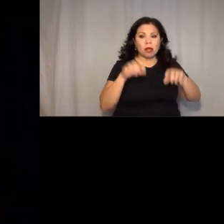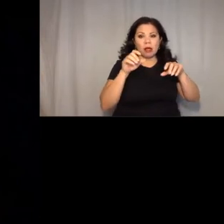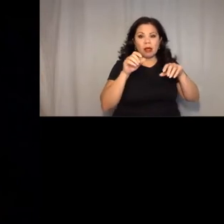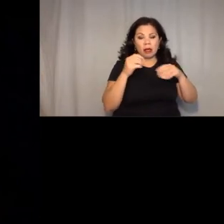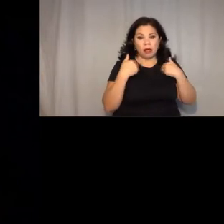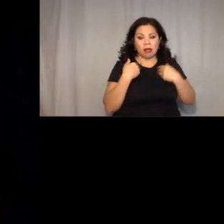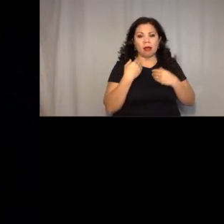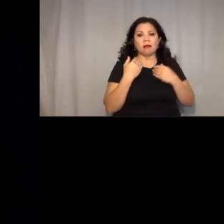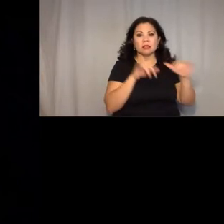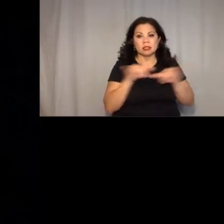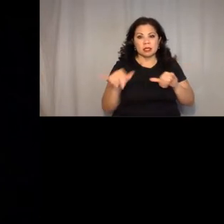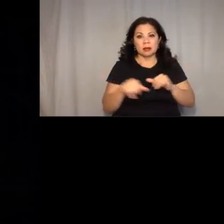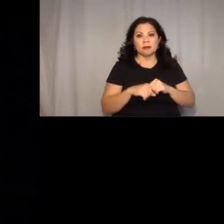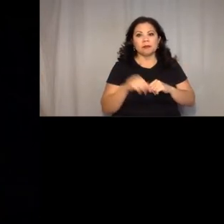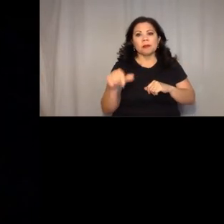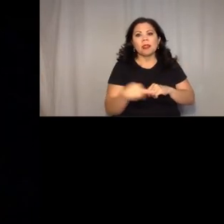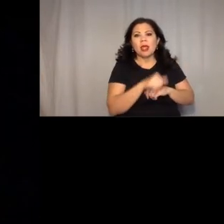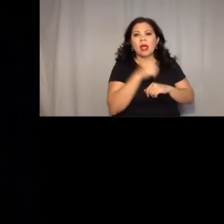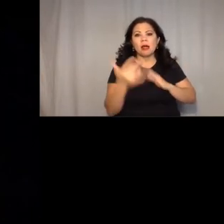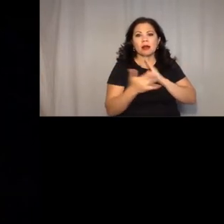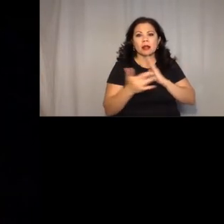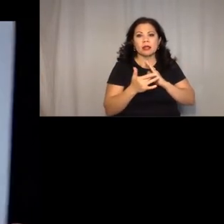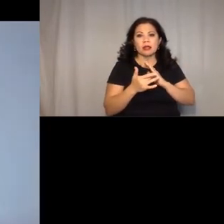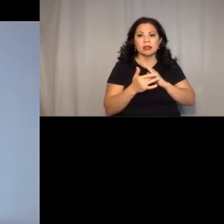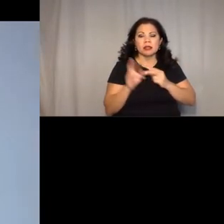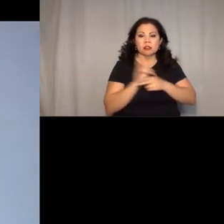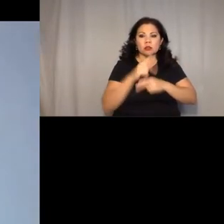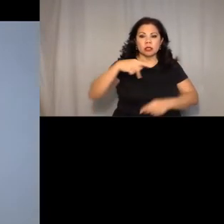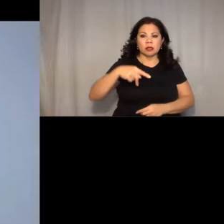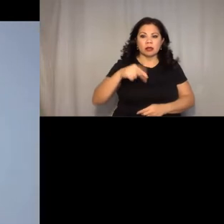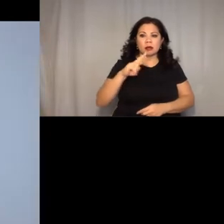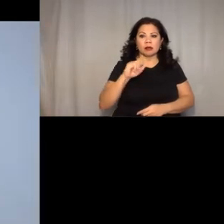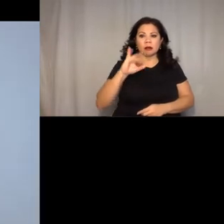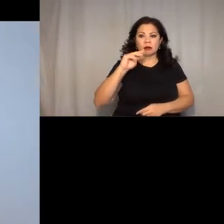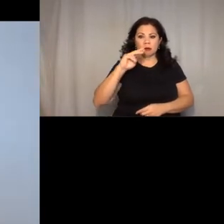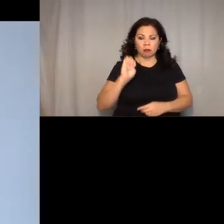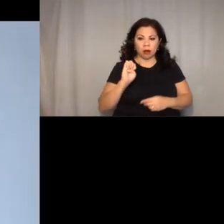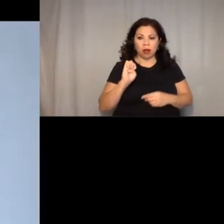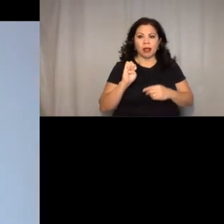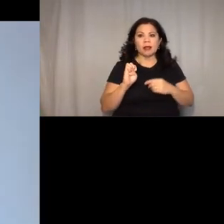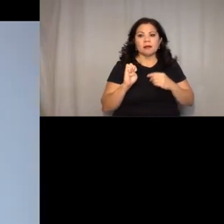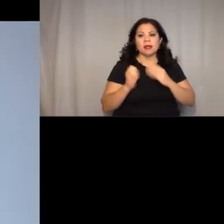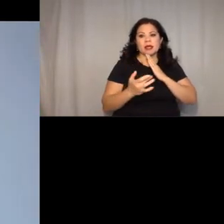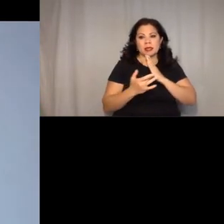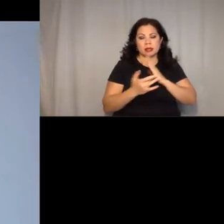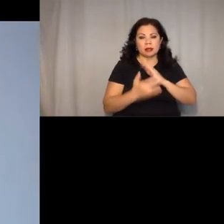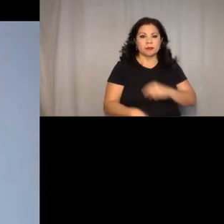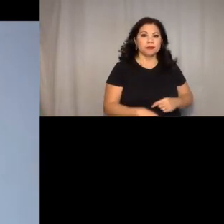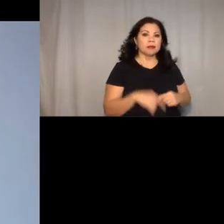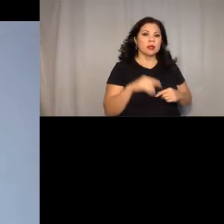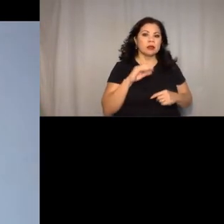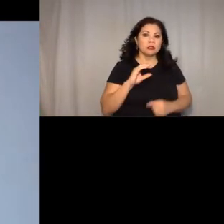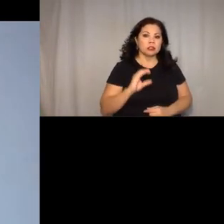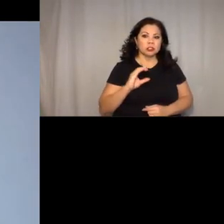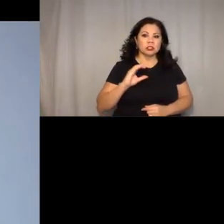you simplify. And we're going to learn how to do both. Okay. So reducing using common factors. So if I have